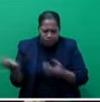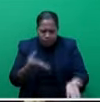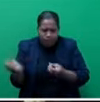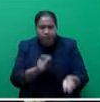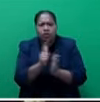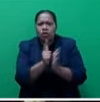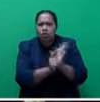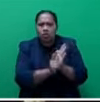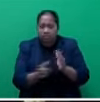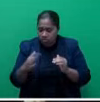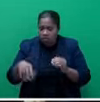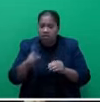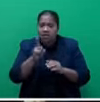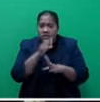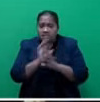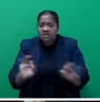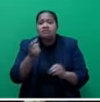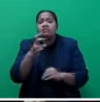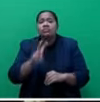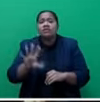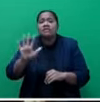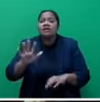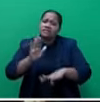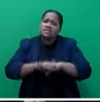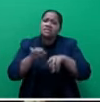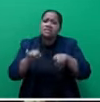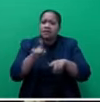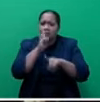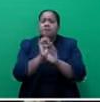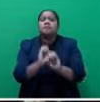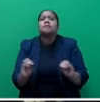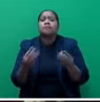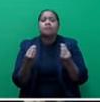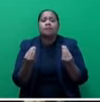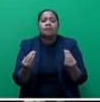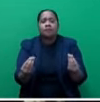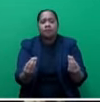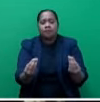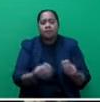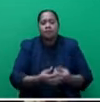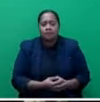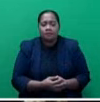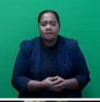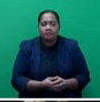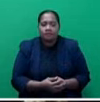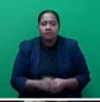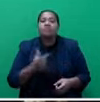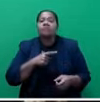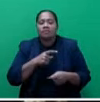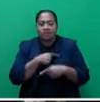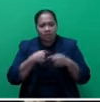silent 25, sitting there and not saying anything. I mean, why do we want